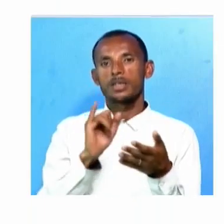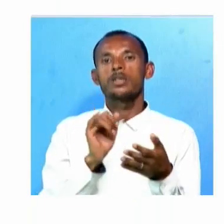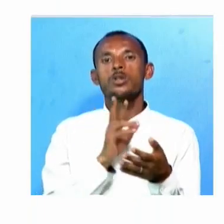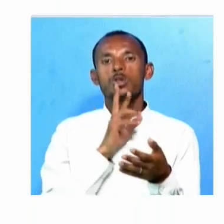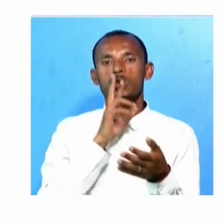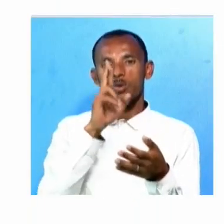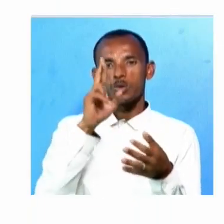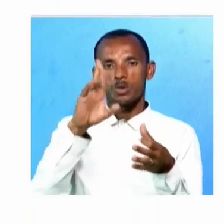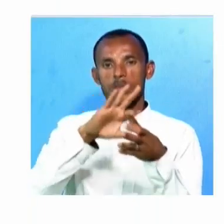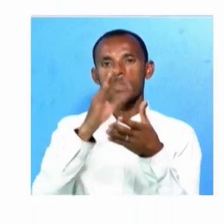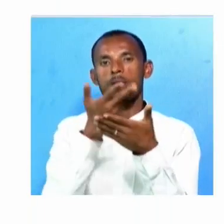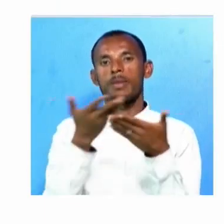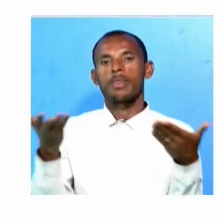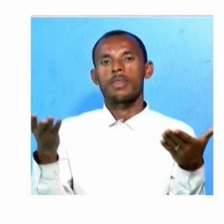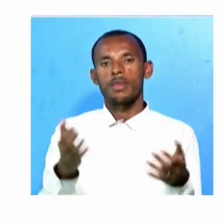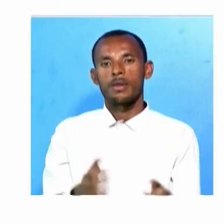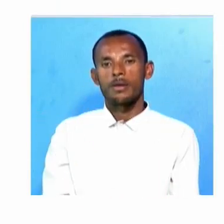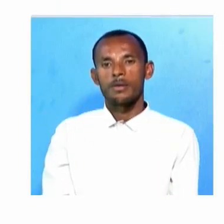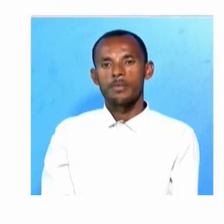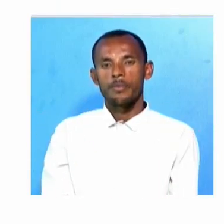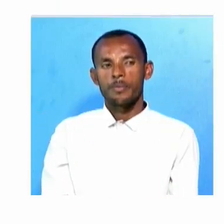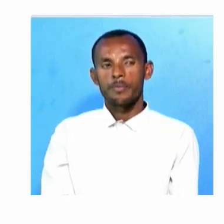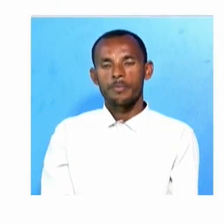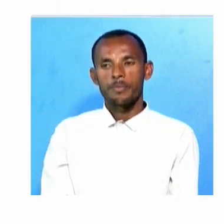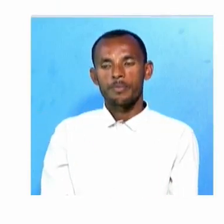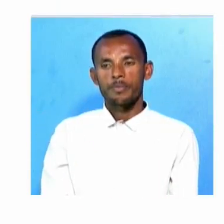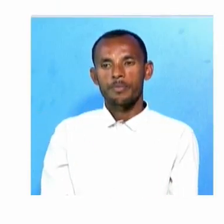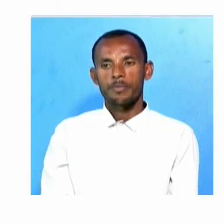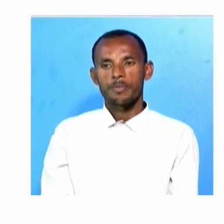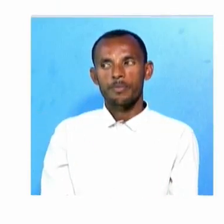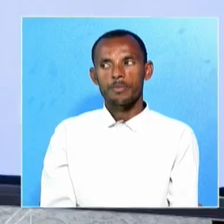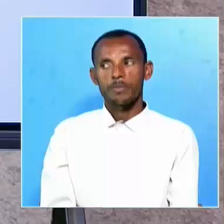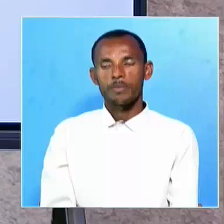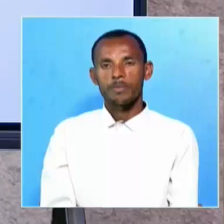statement. It is true statement.